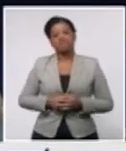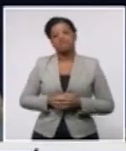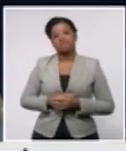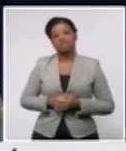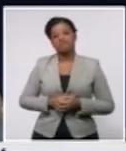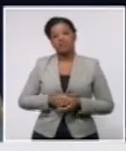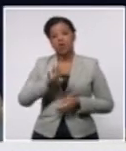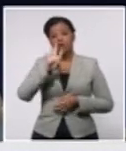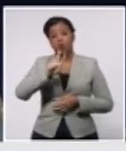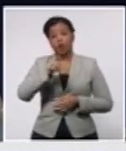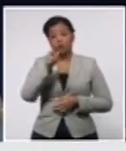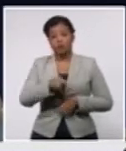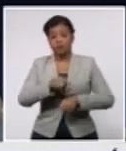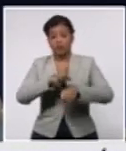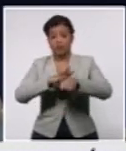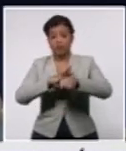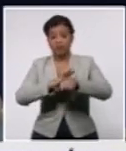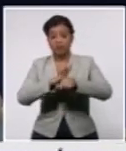samples yesterday.